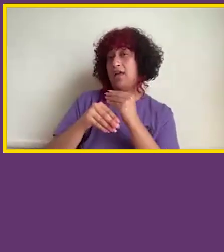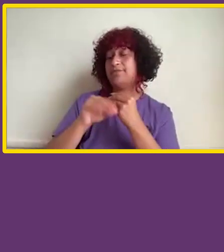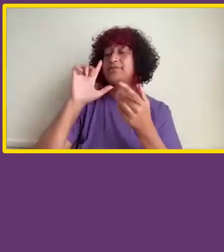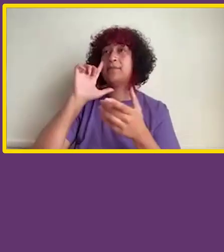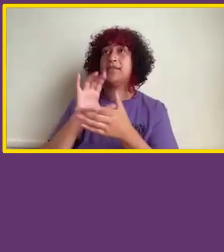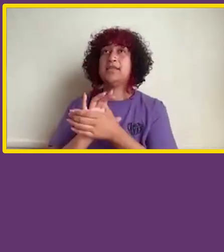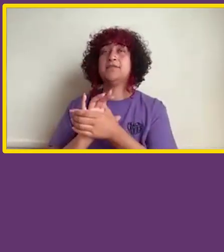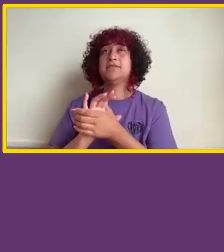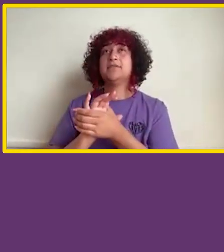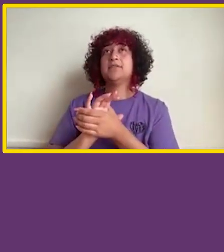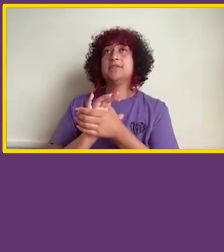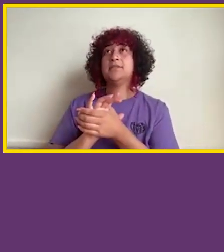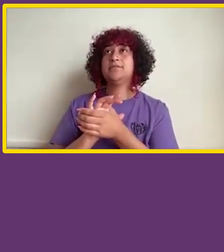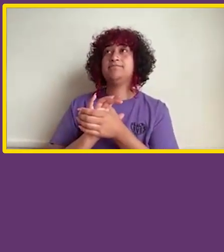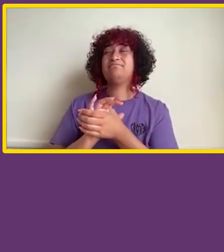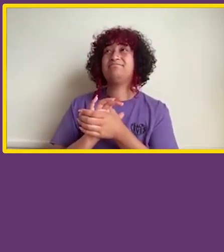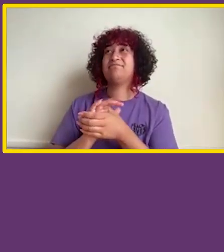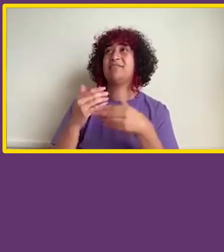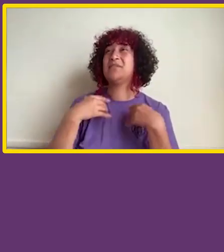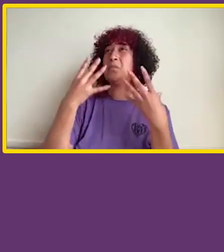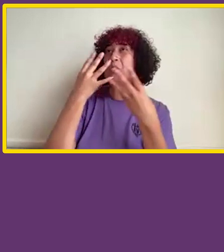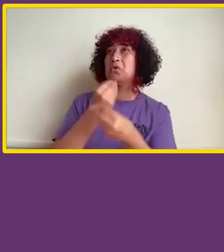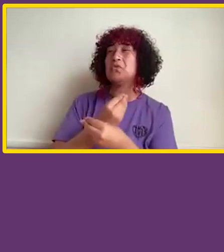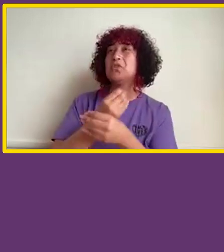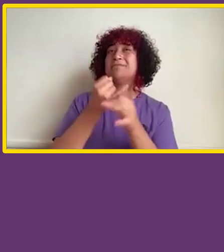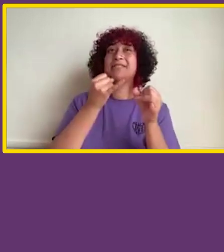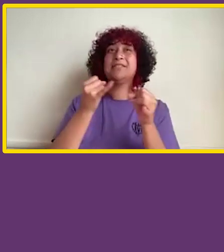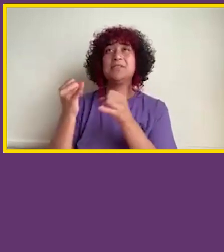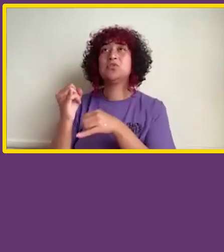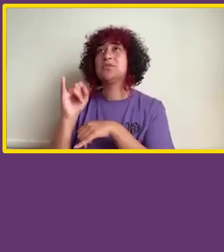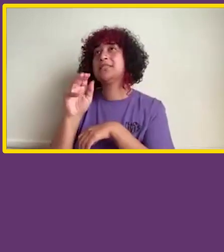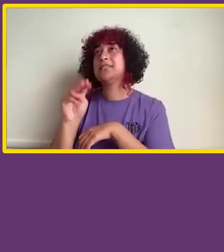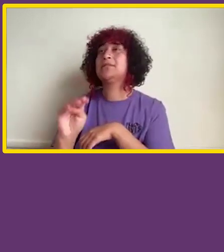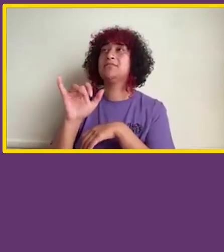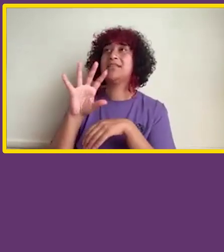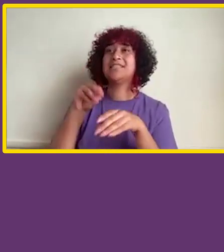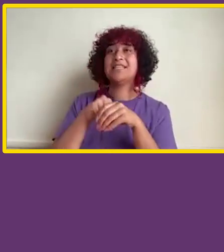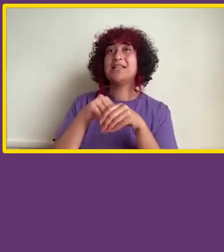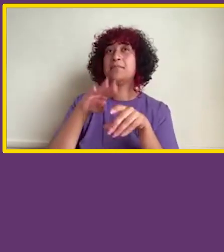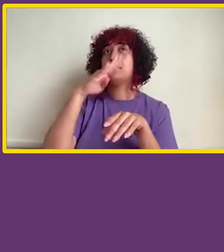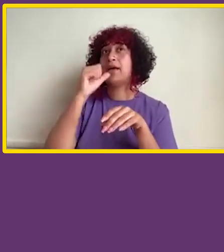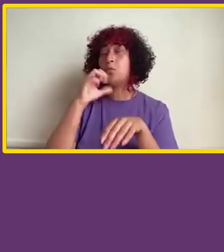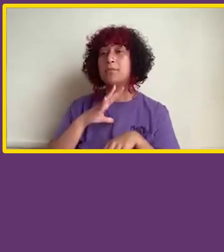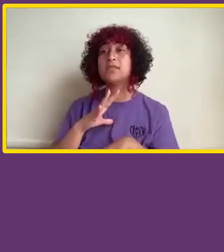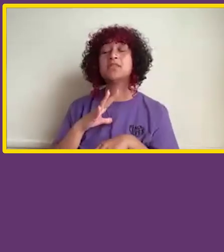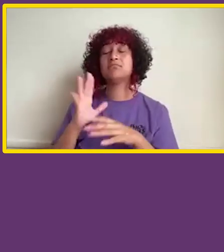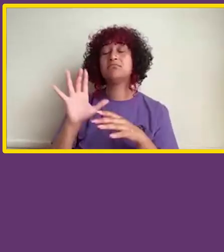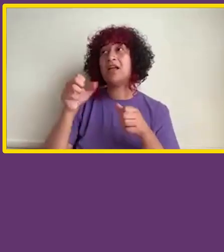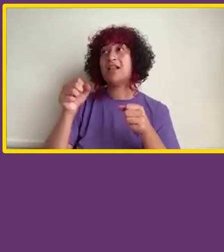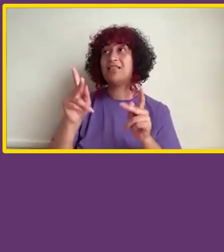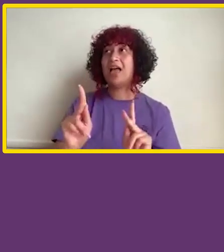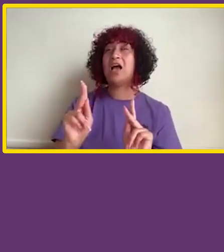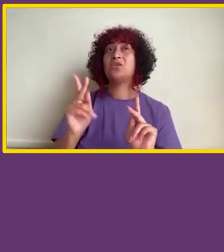is this beautiful individualism that exists amongst Black women that allows